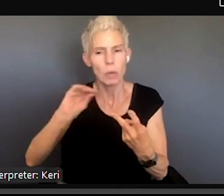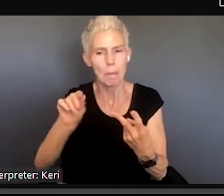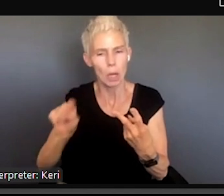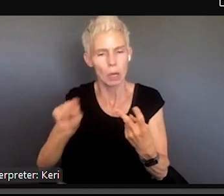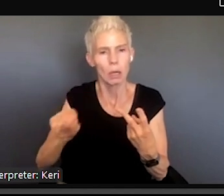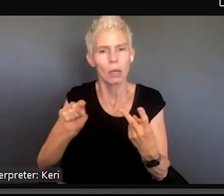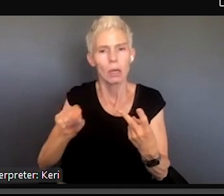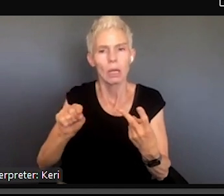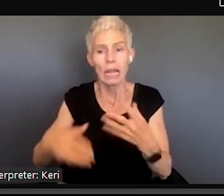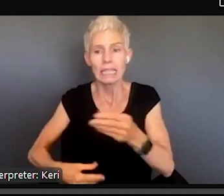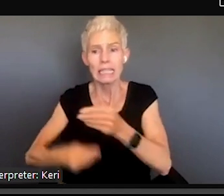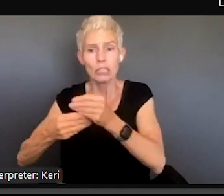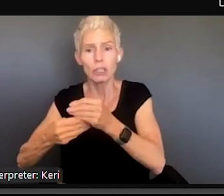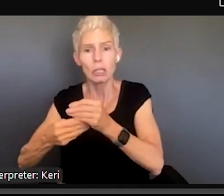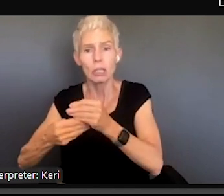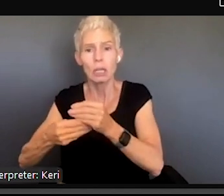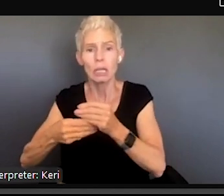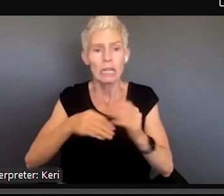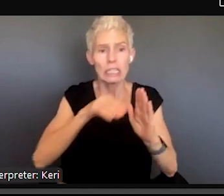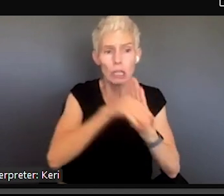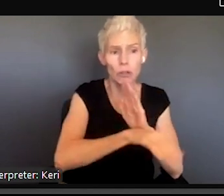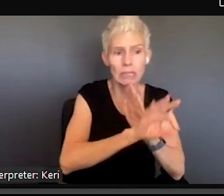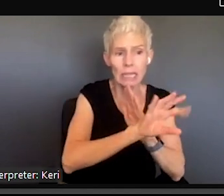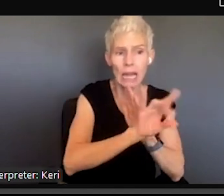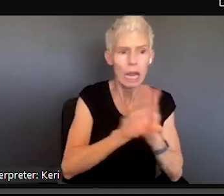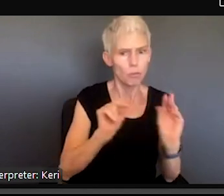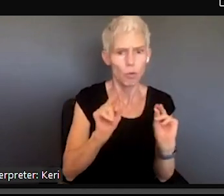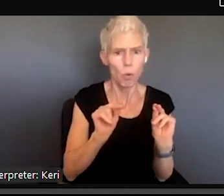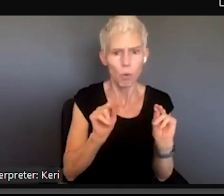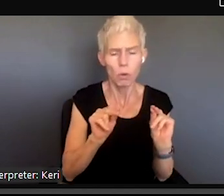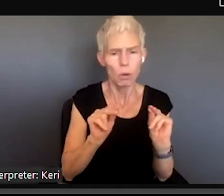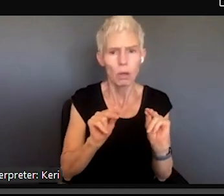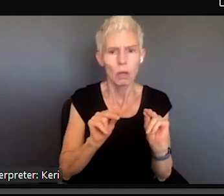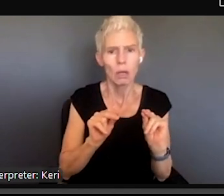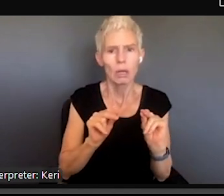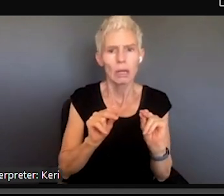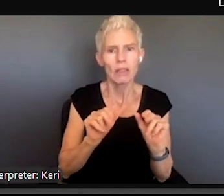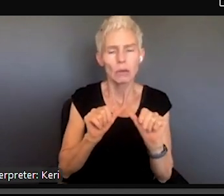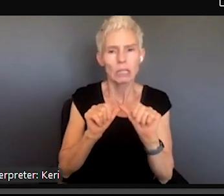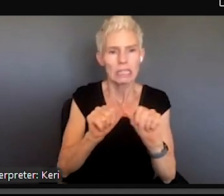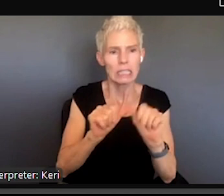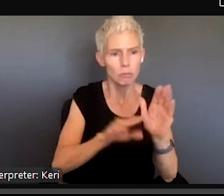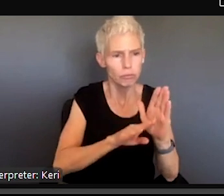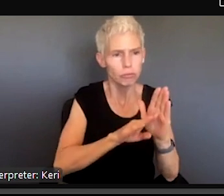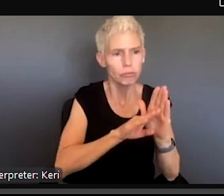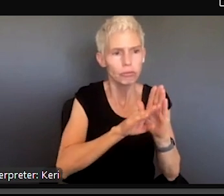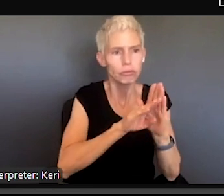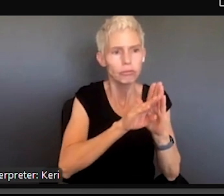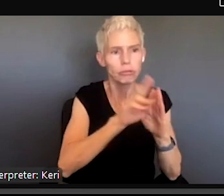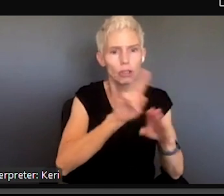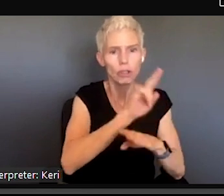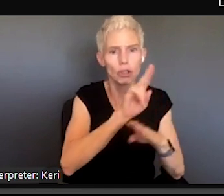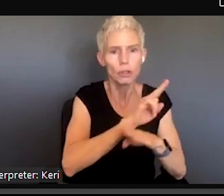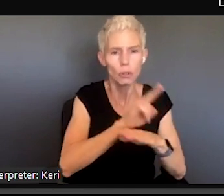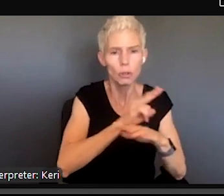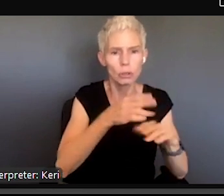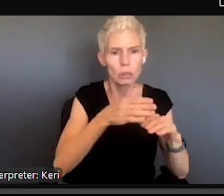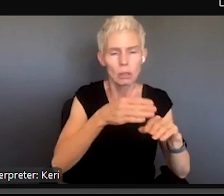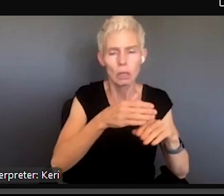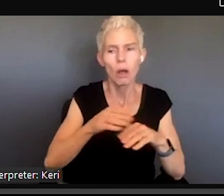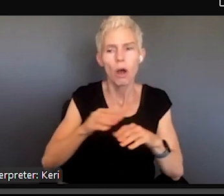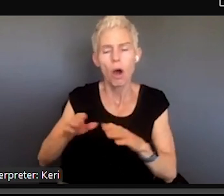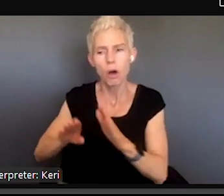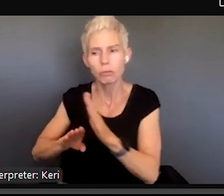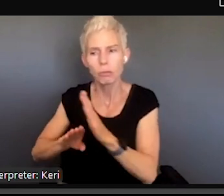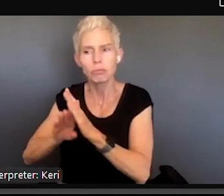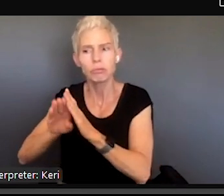not any sort of decrease in 988, not at all. We saw a continued growth of 988 use and a continued growth of Pure